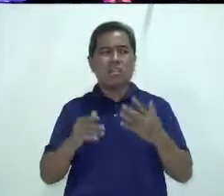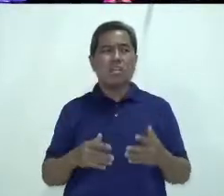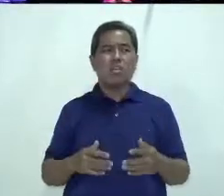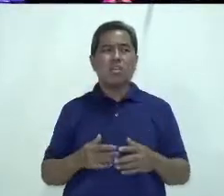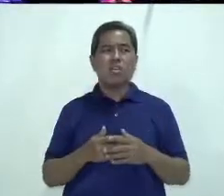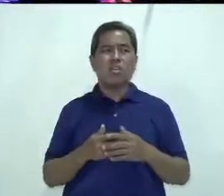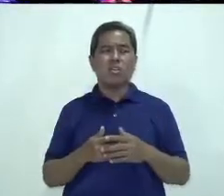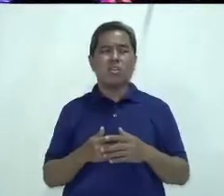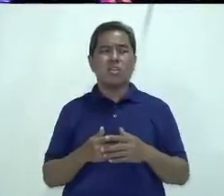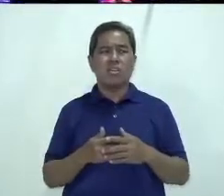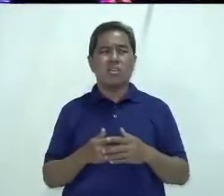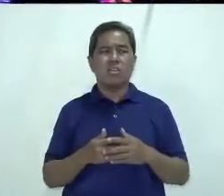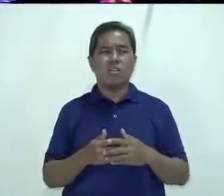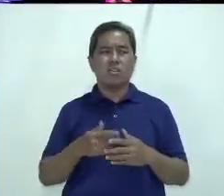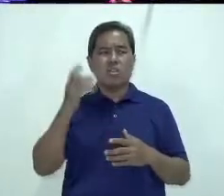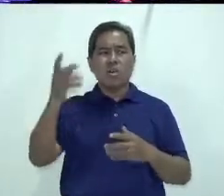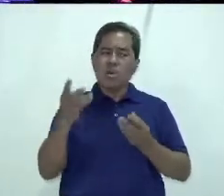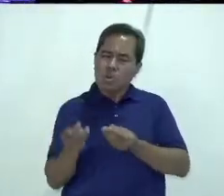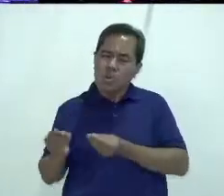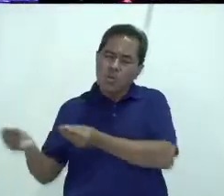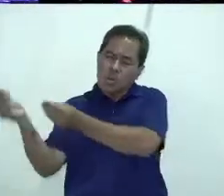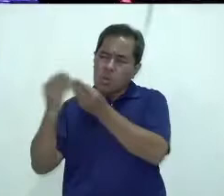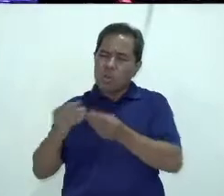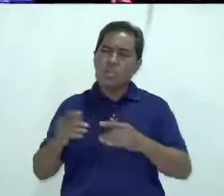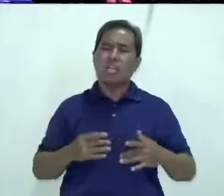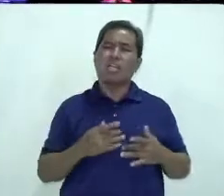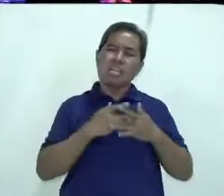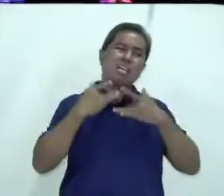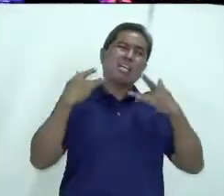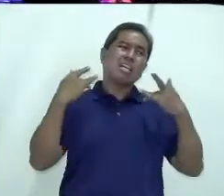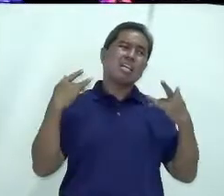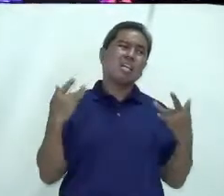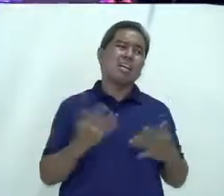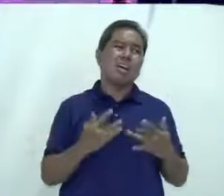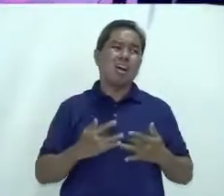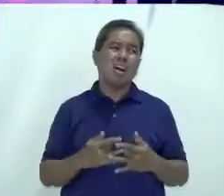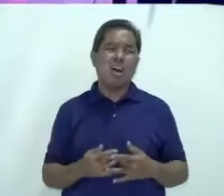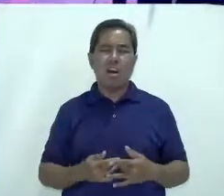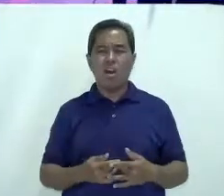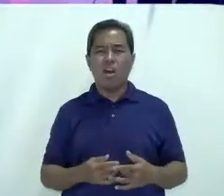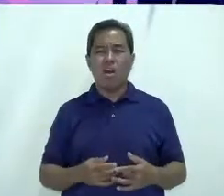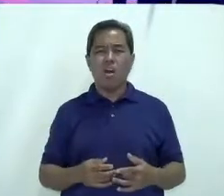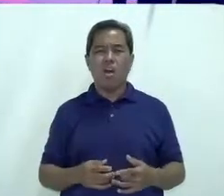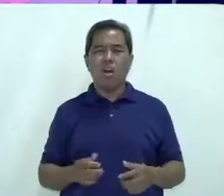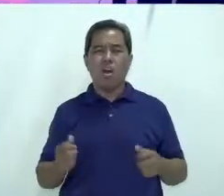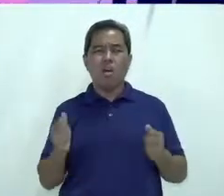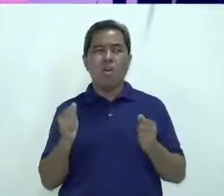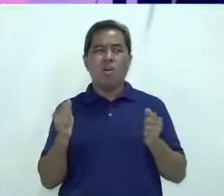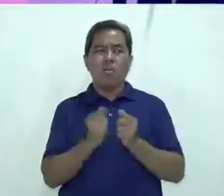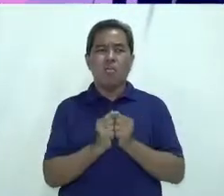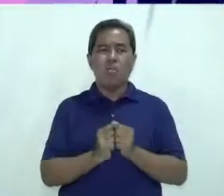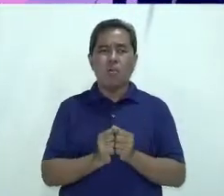them. You will give them a heart that brings forgiveness, Panginoon, for those who are